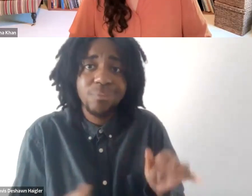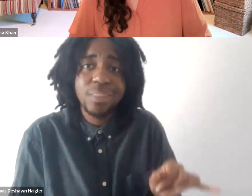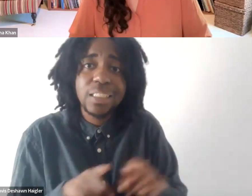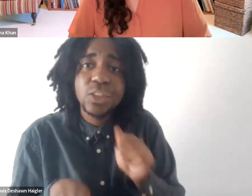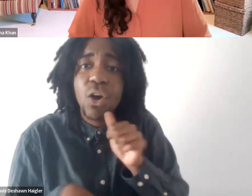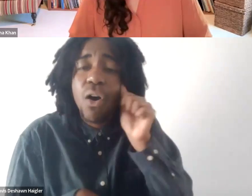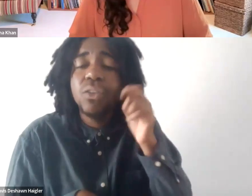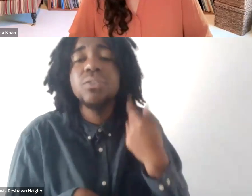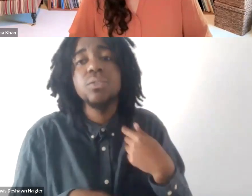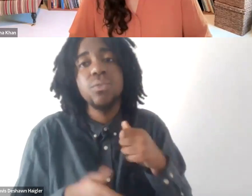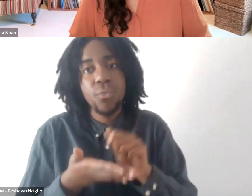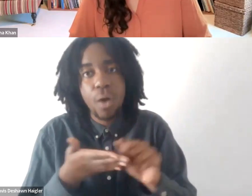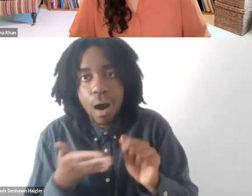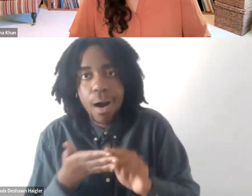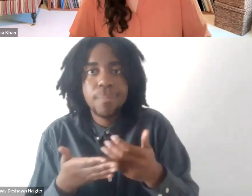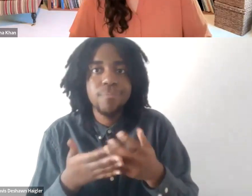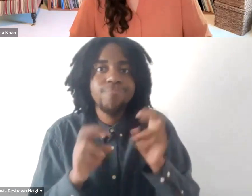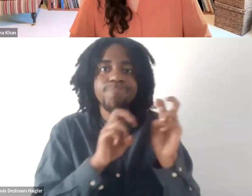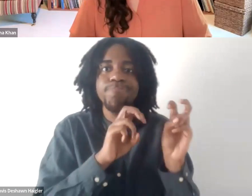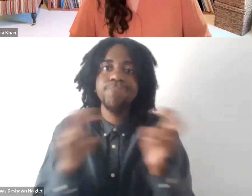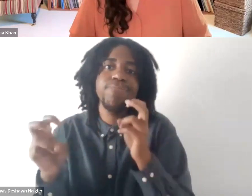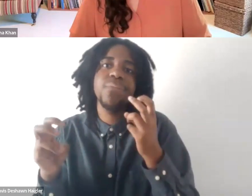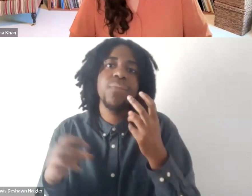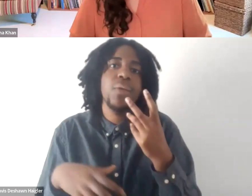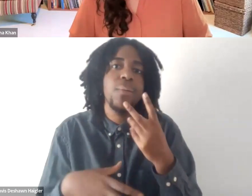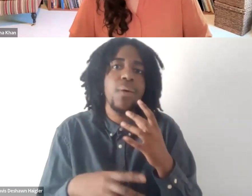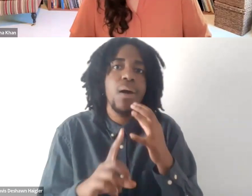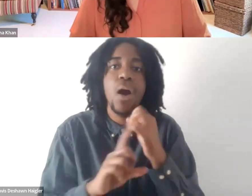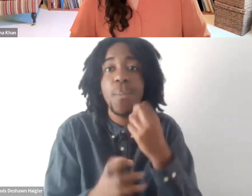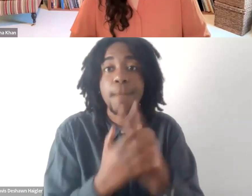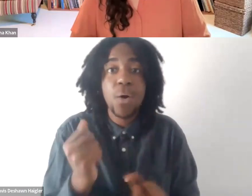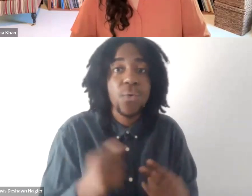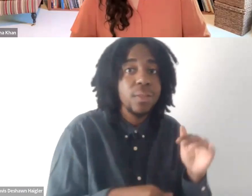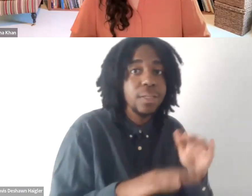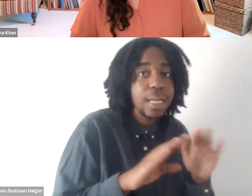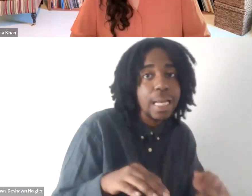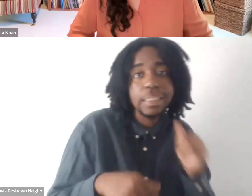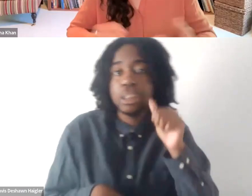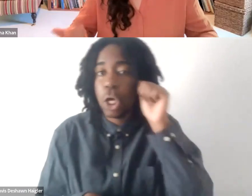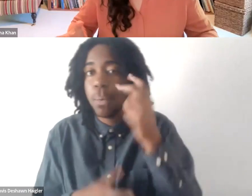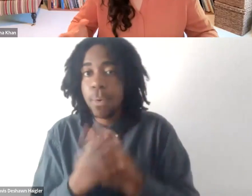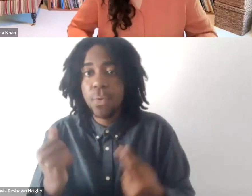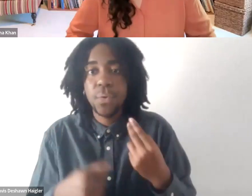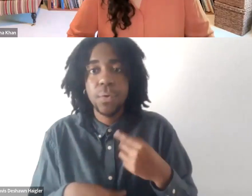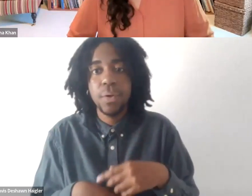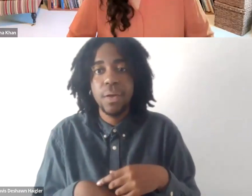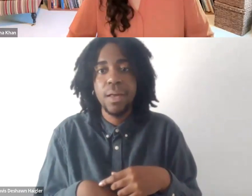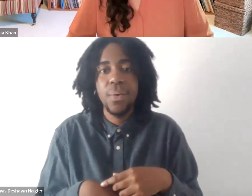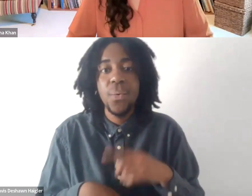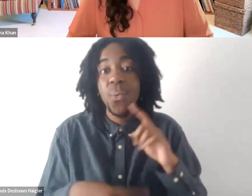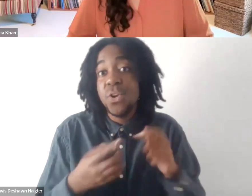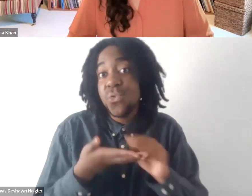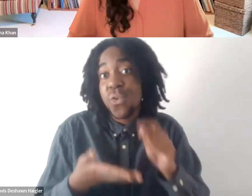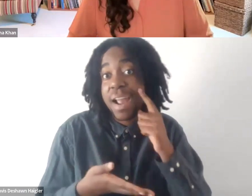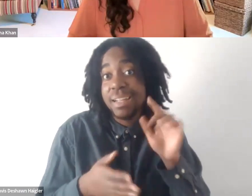that's appealing to both children and adults. And I think the beauty of getting to write for kids is that you reach more than just kids.